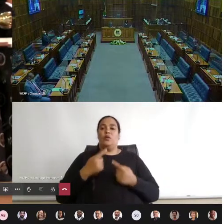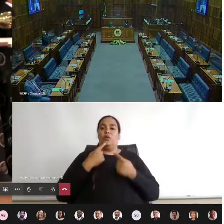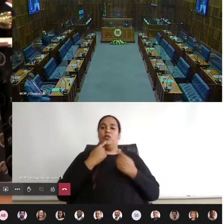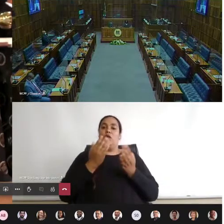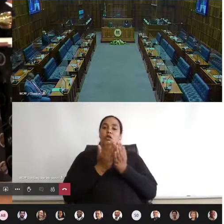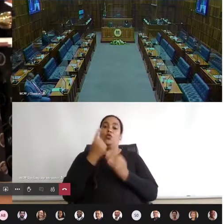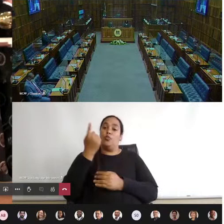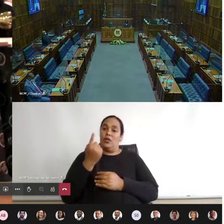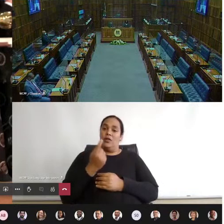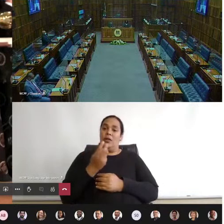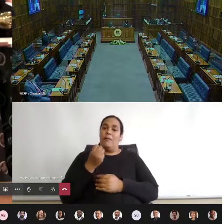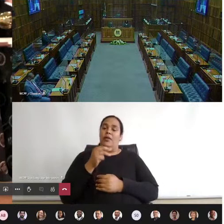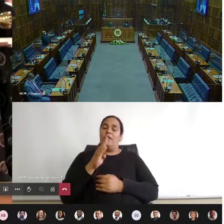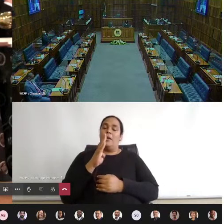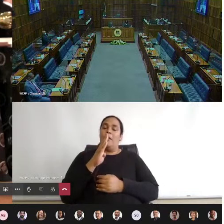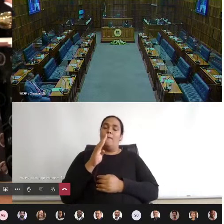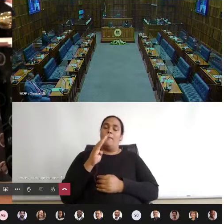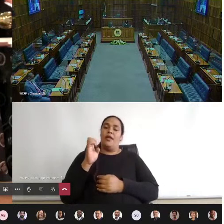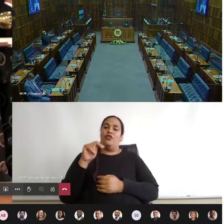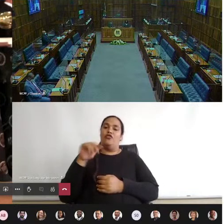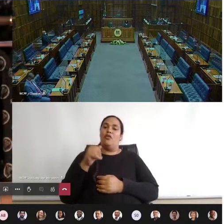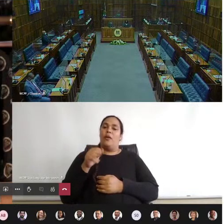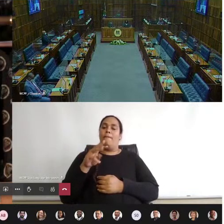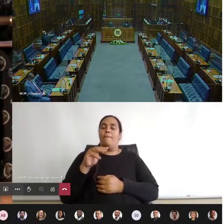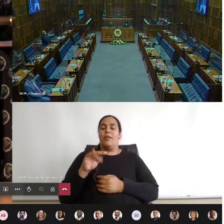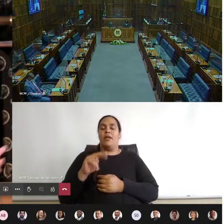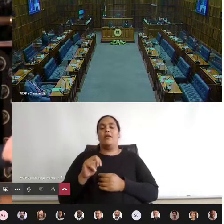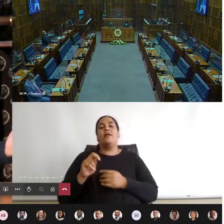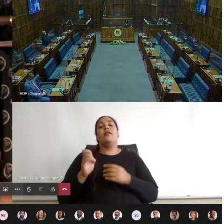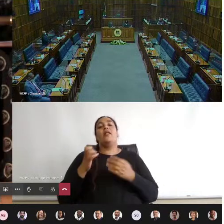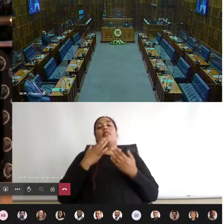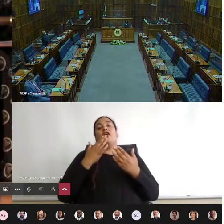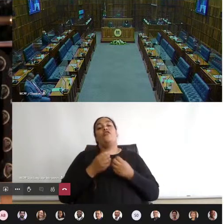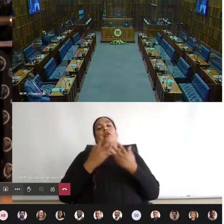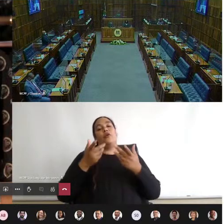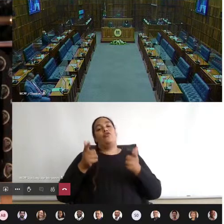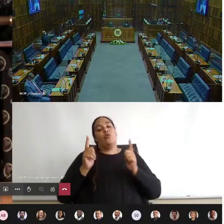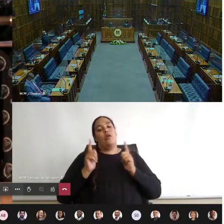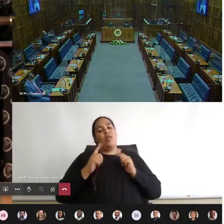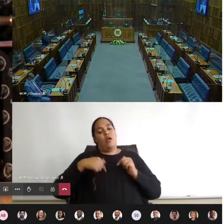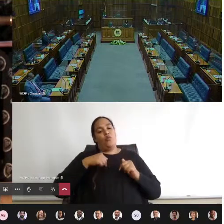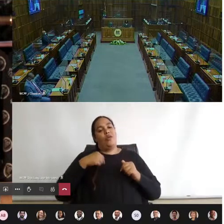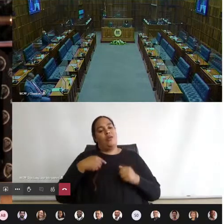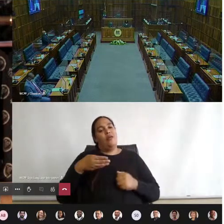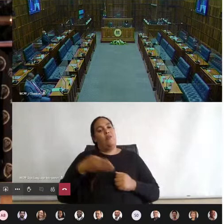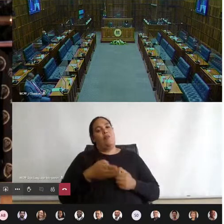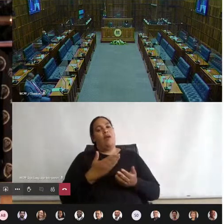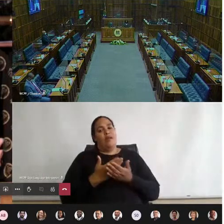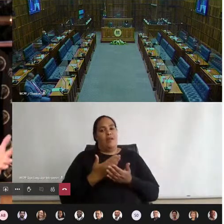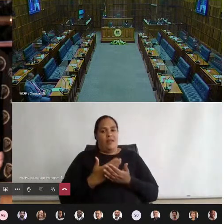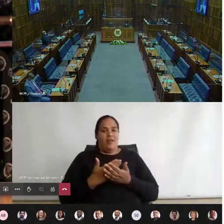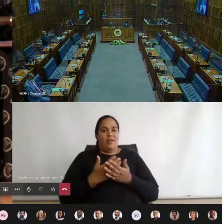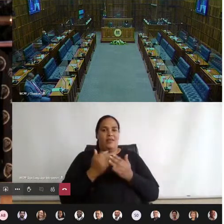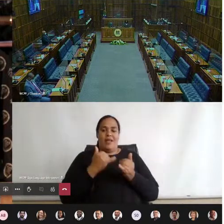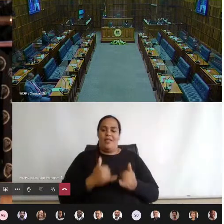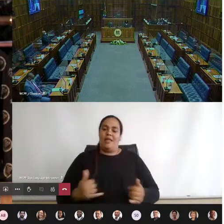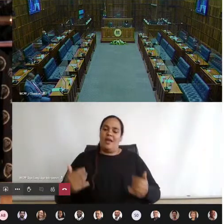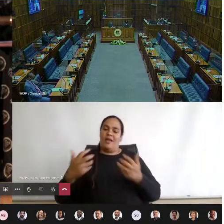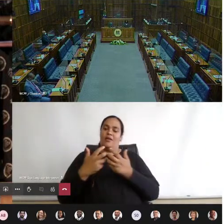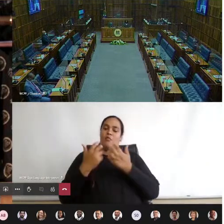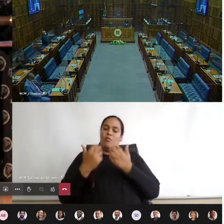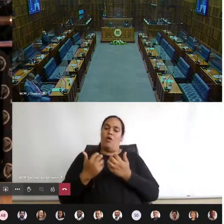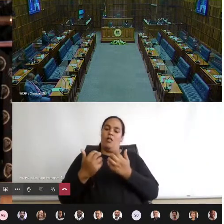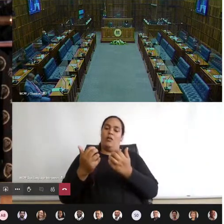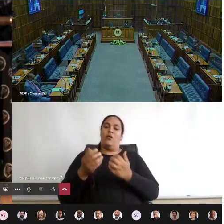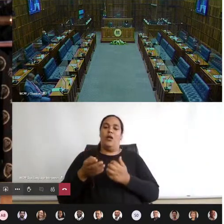principal, Mr. Benjamin, thank you very much for allowing us to be here, allowing this parliament to be